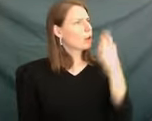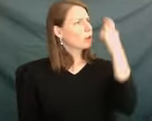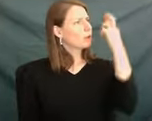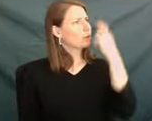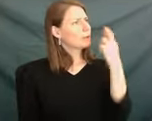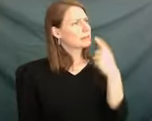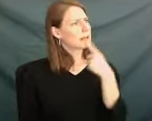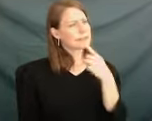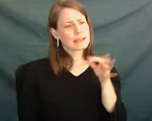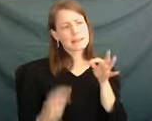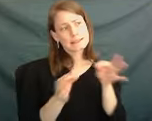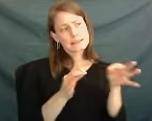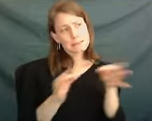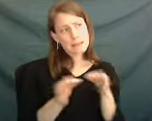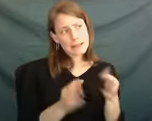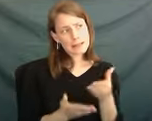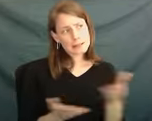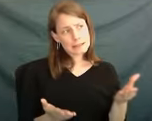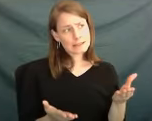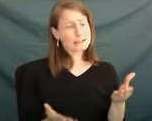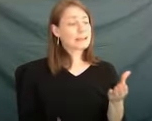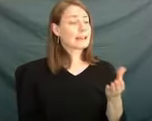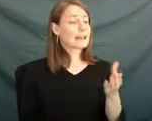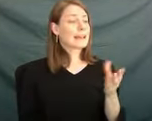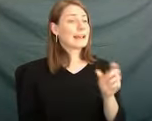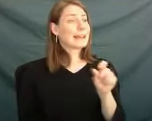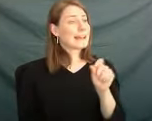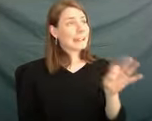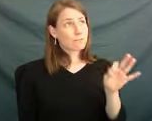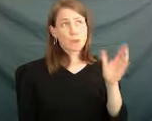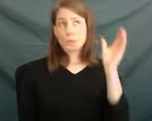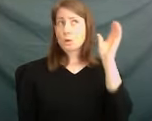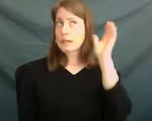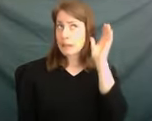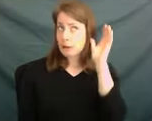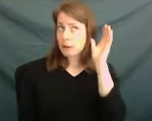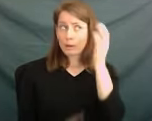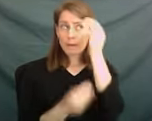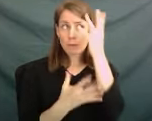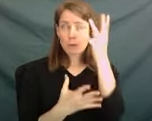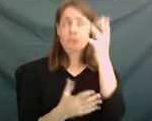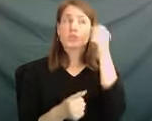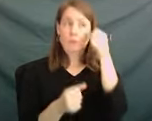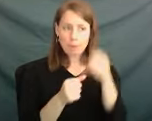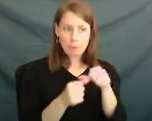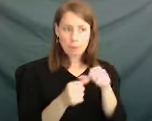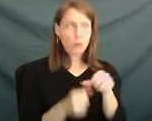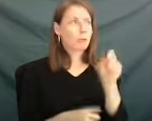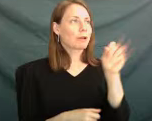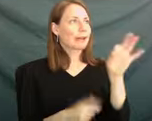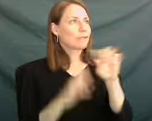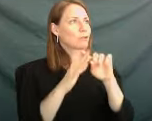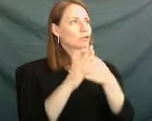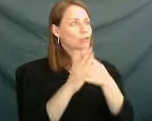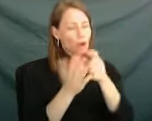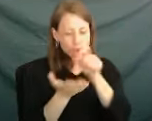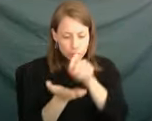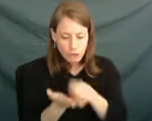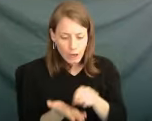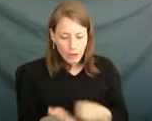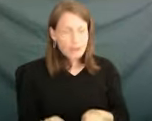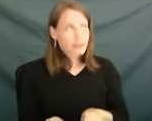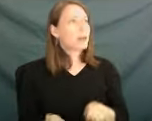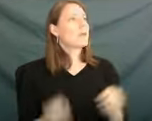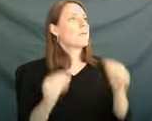or you see it, more is retained. But if you do all those things and then you explain to somebody else, you remember much more information.